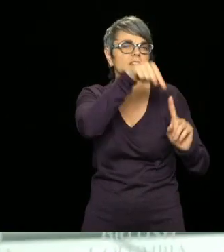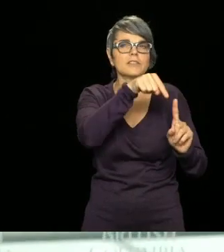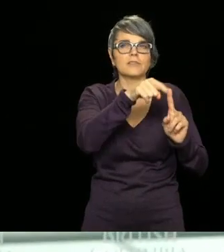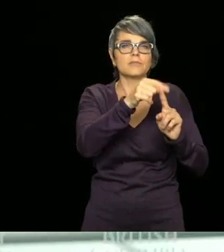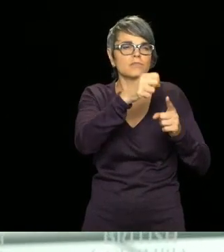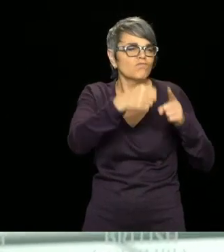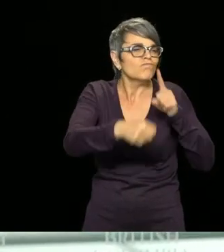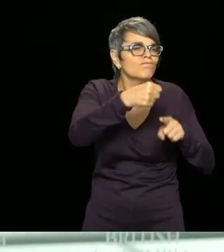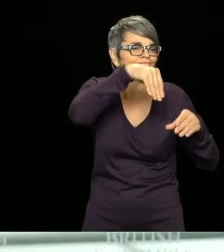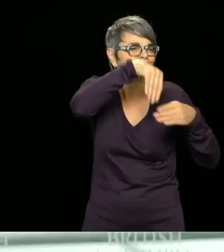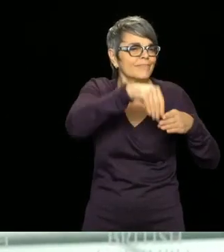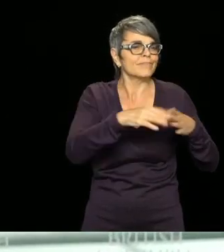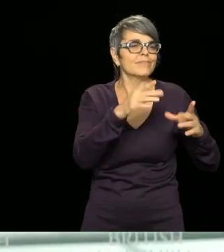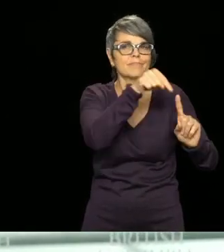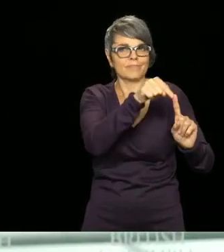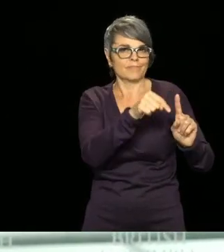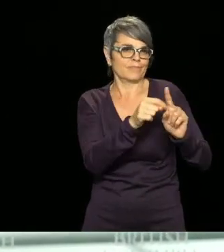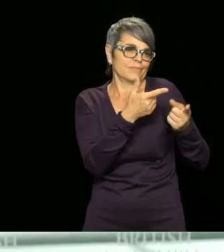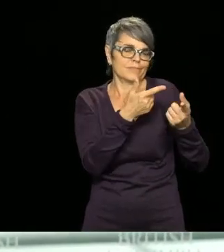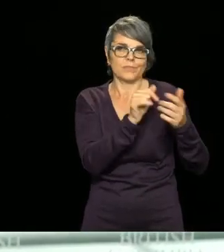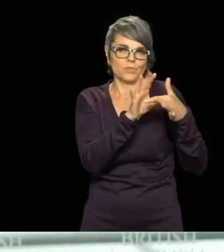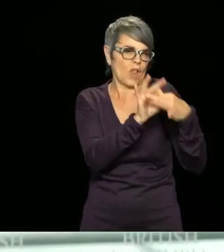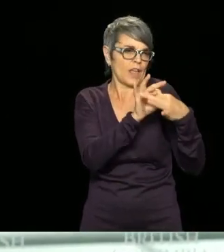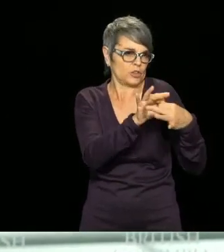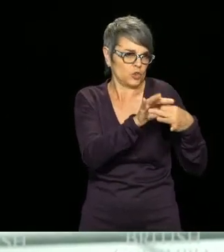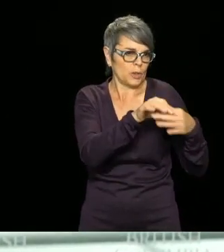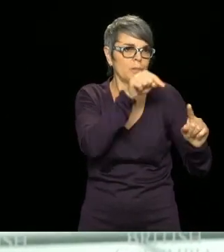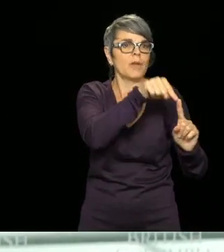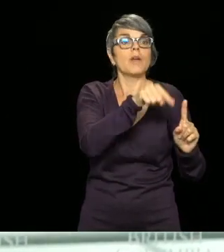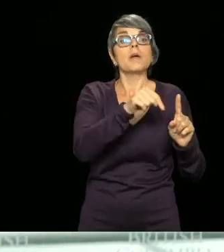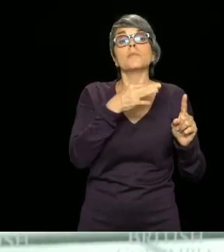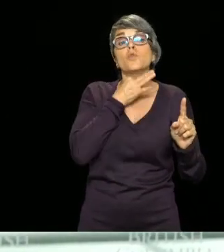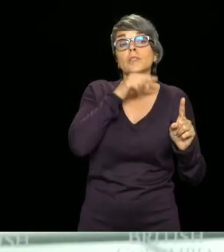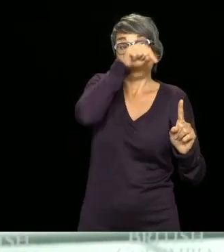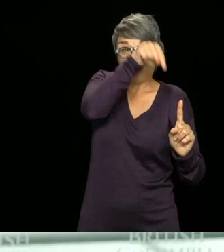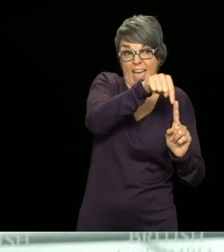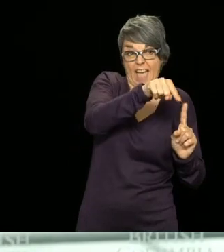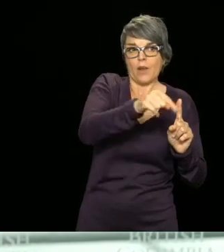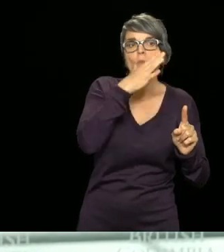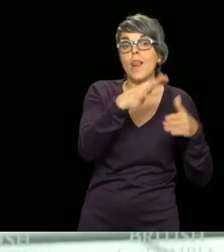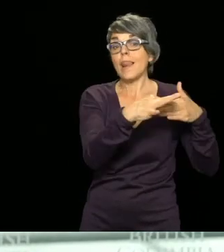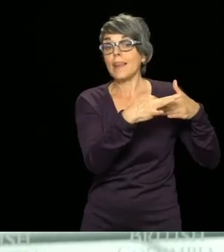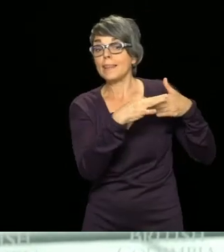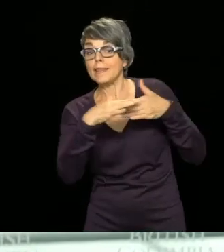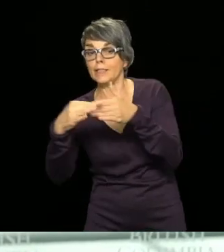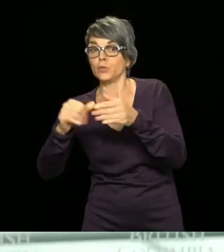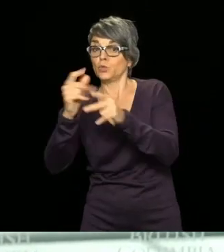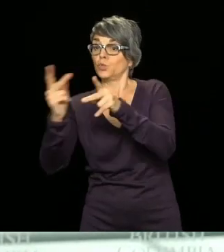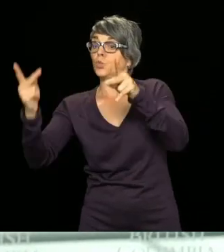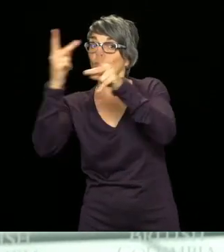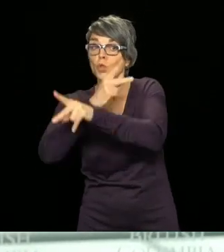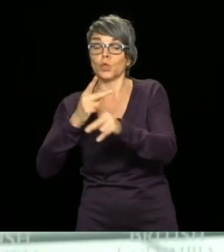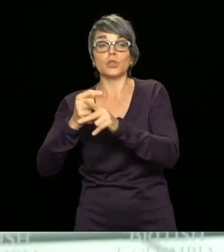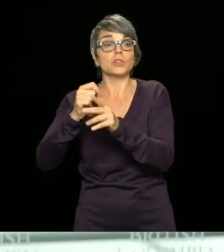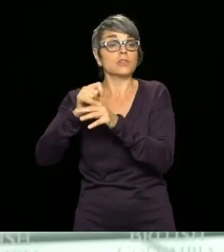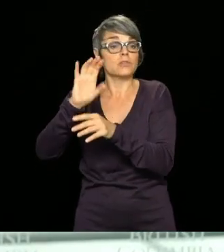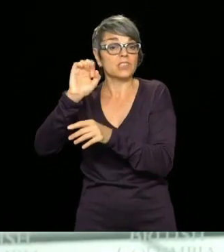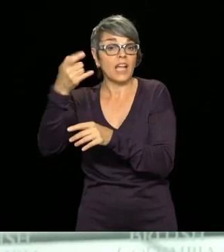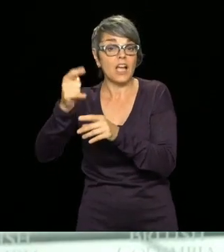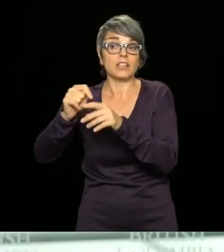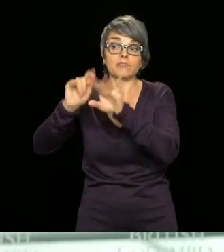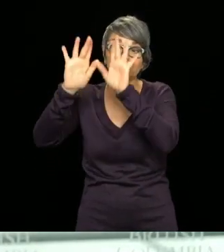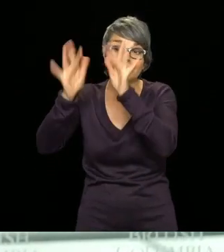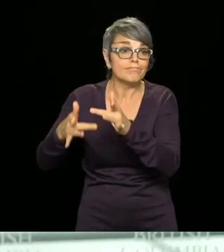connected? That's a great question. And so one of the things that guides us, those of us that respond to